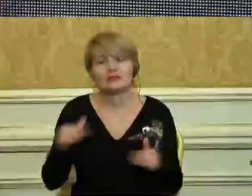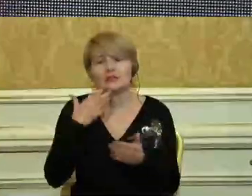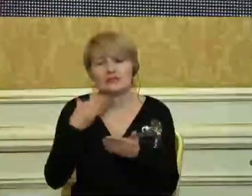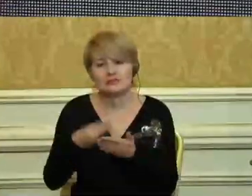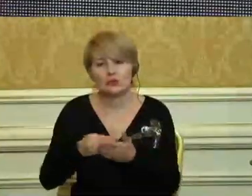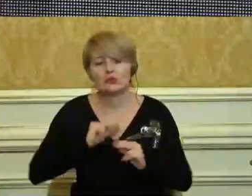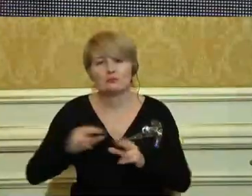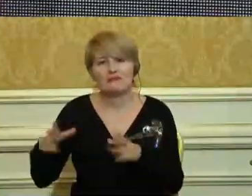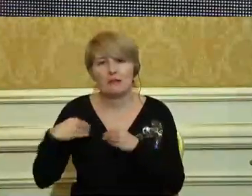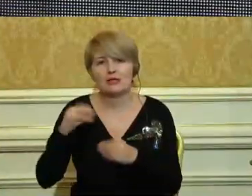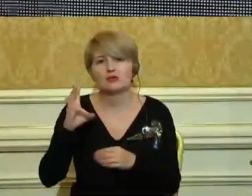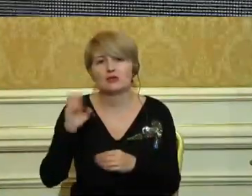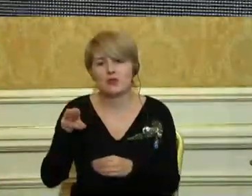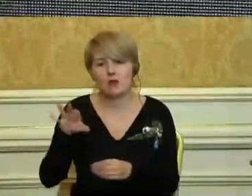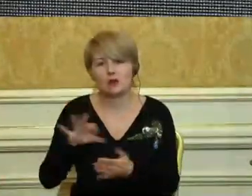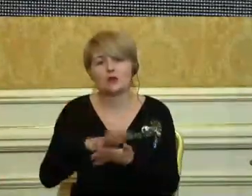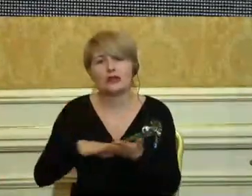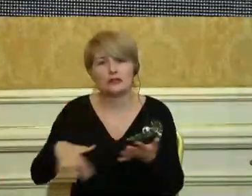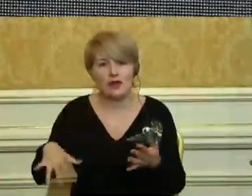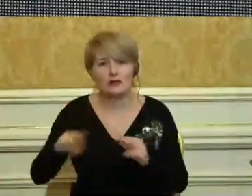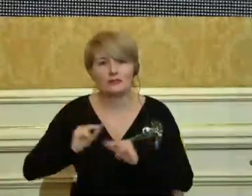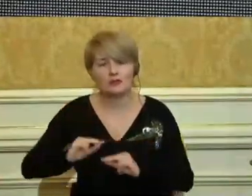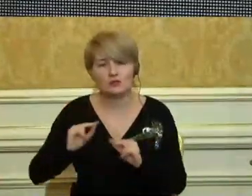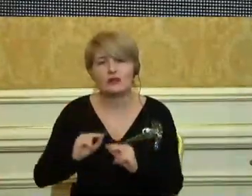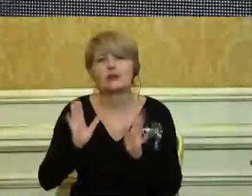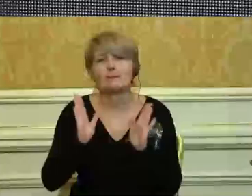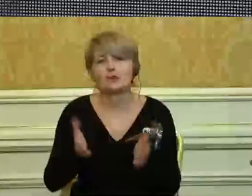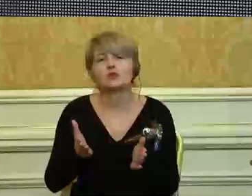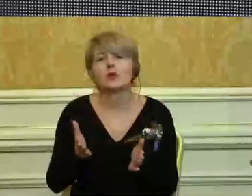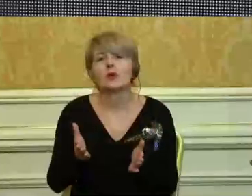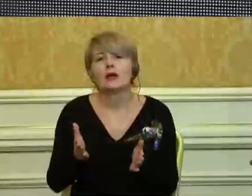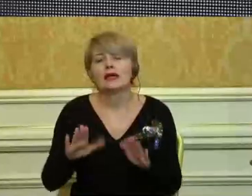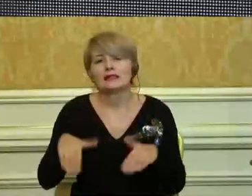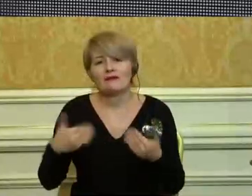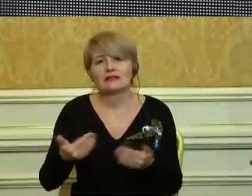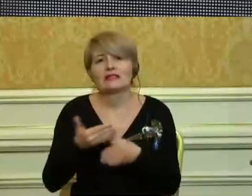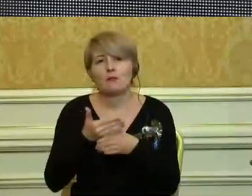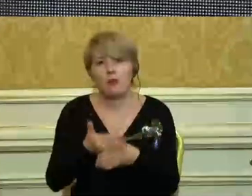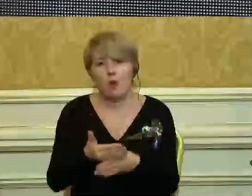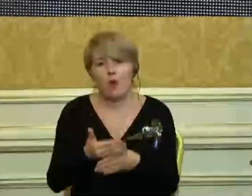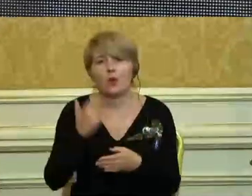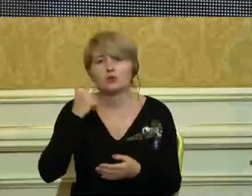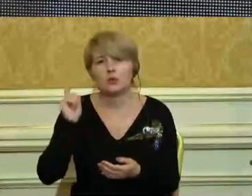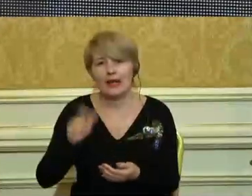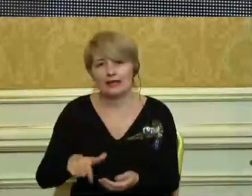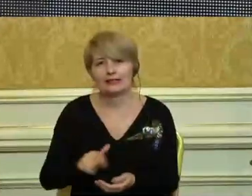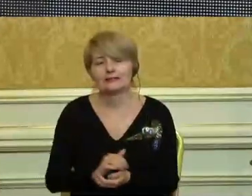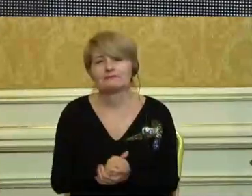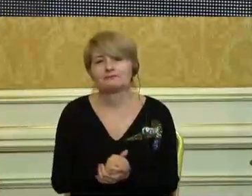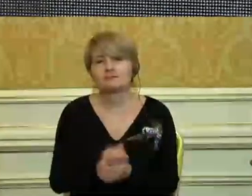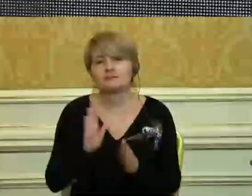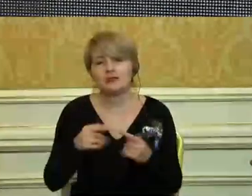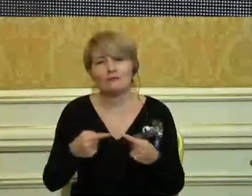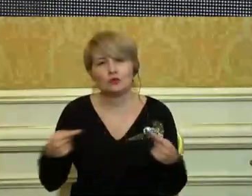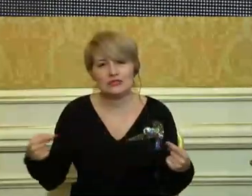Going forward, the U.S. intends to continue providing security assistance support to Ukraine across all domains, including